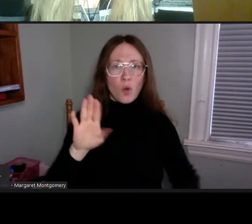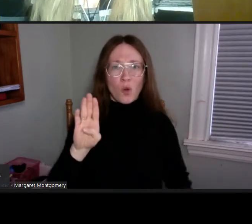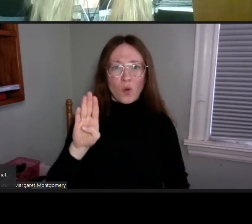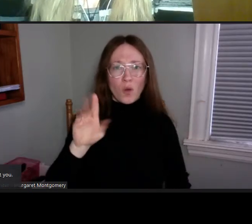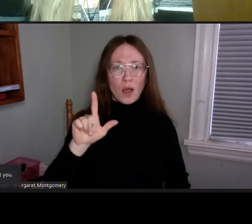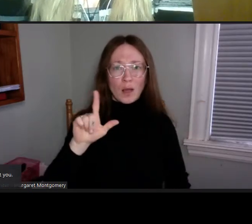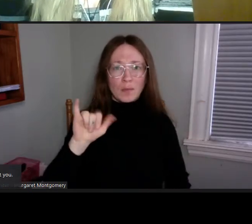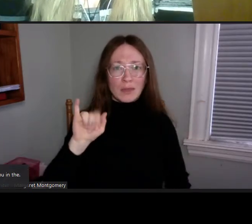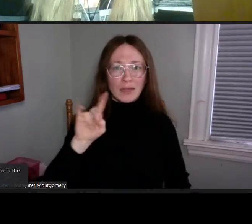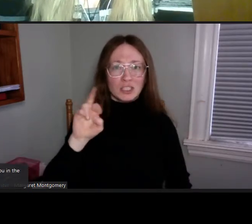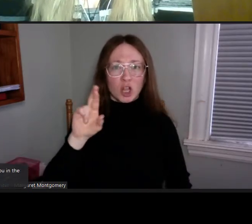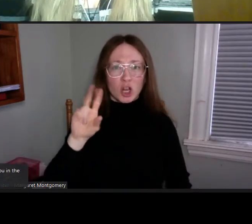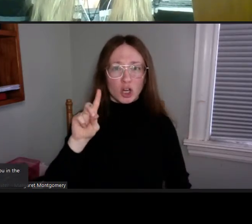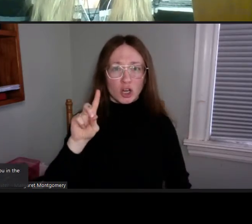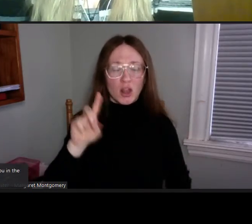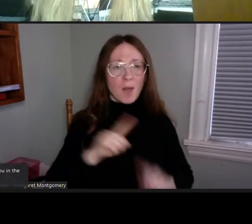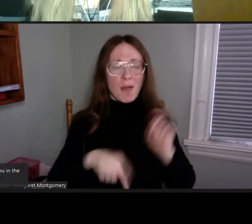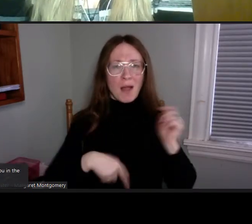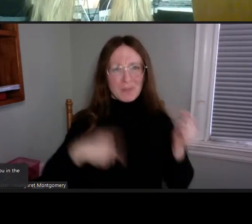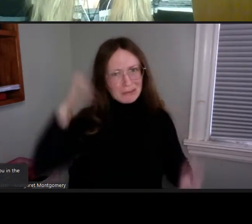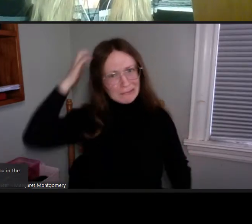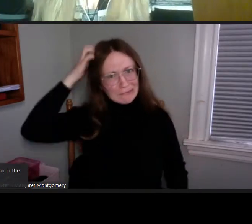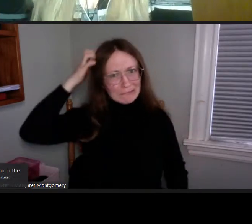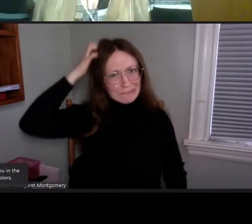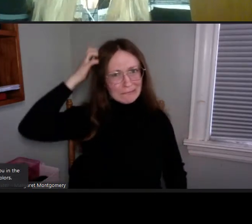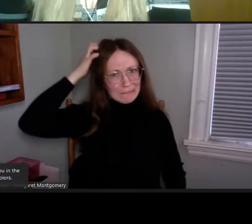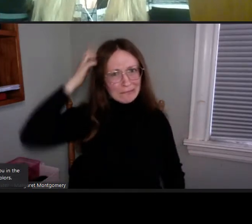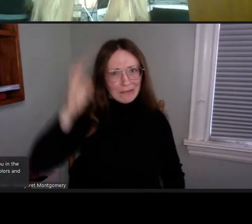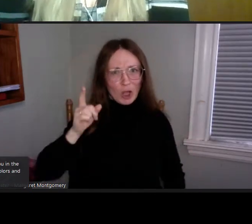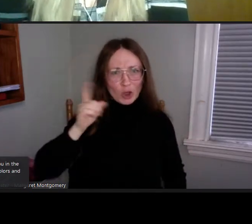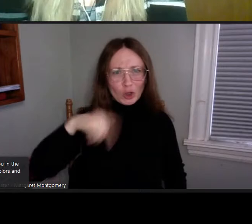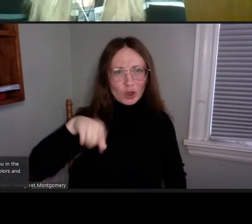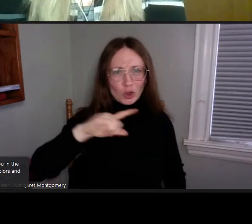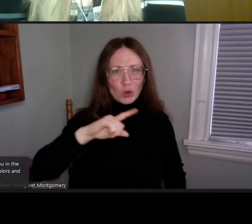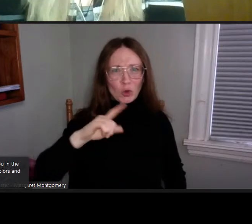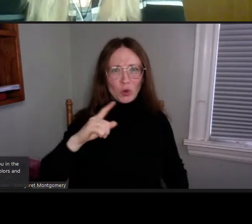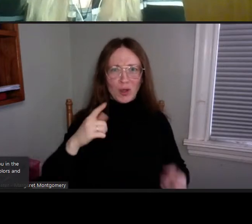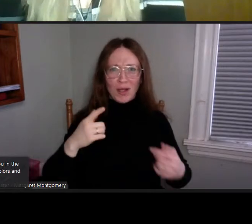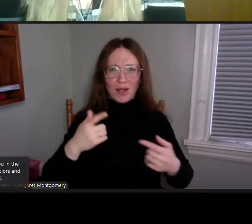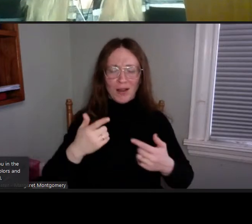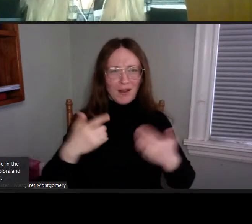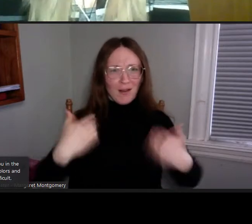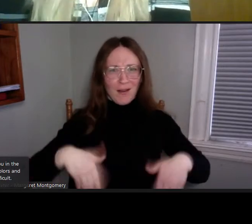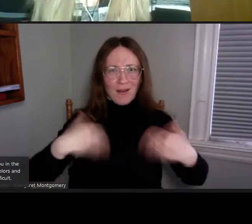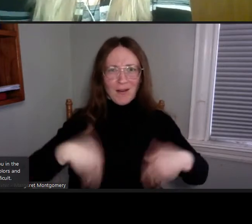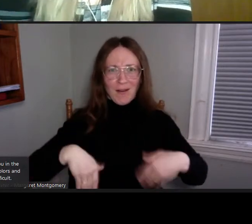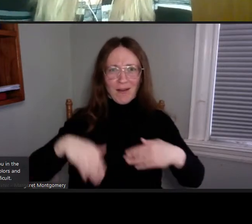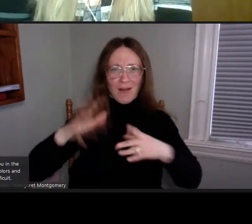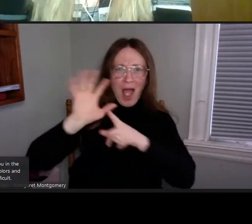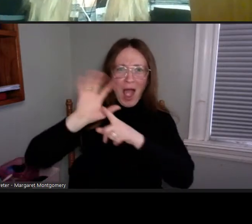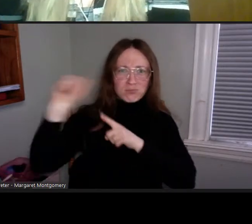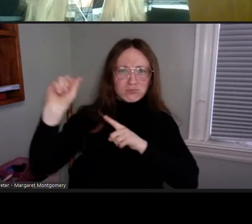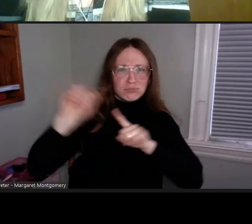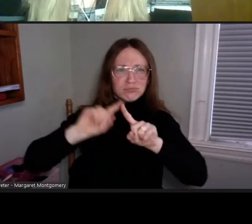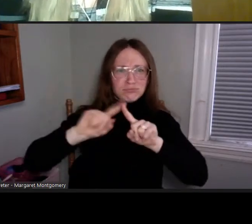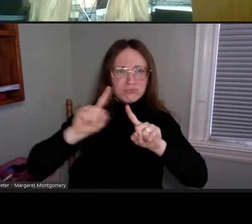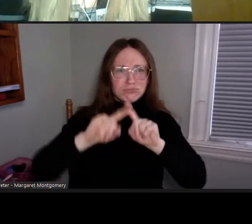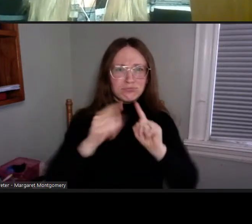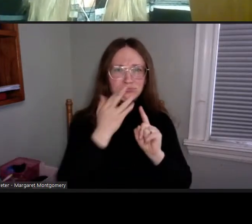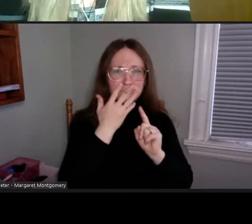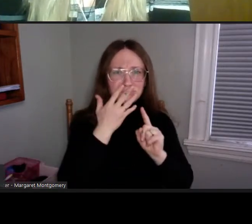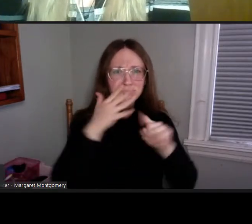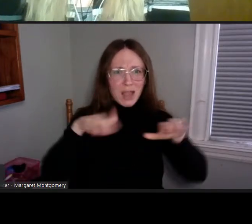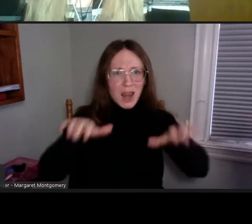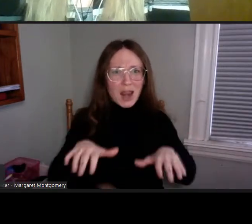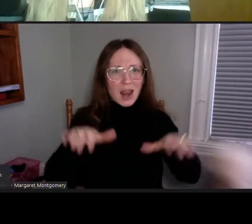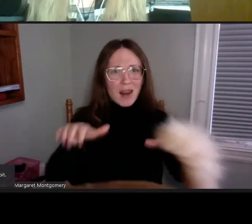what you in the sighted community have done with colors and made them so complicated and so difficult. And so for me, I have